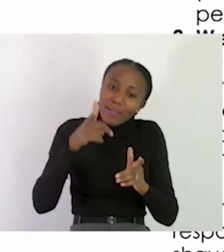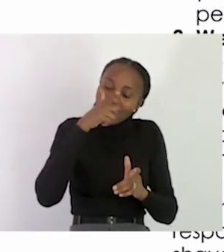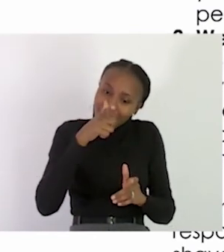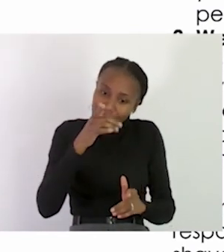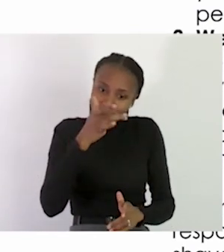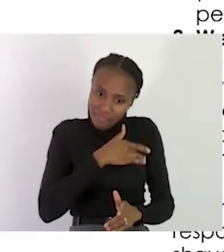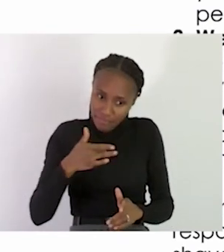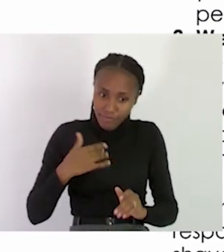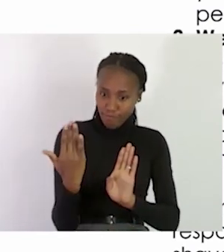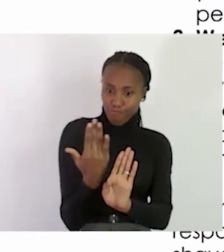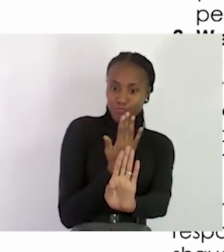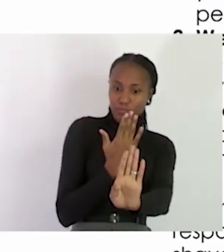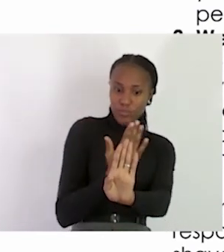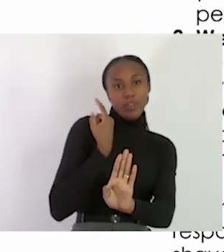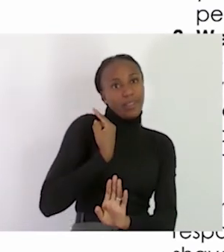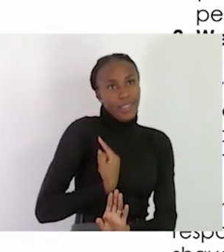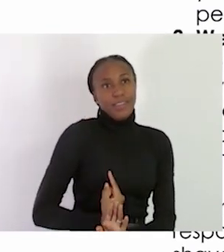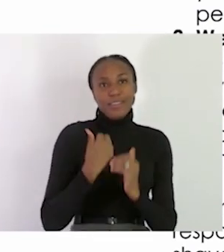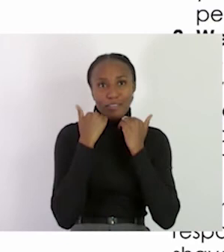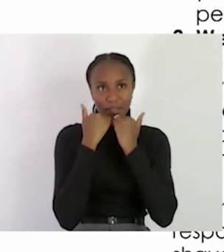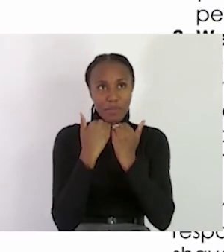to protect yourself the right way.